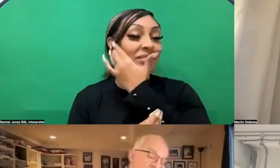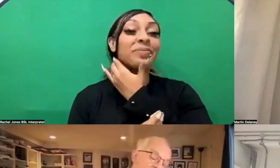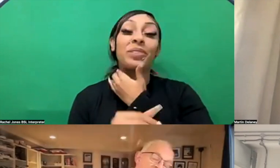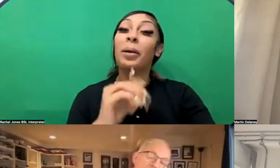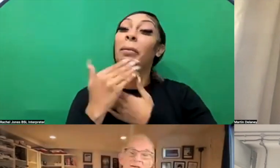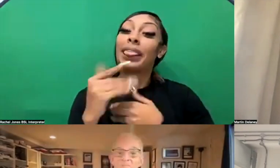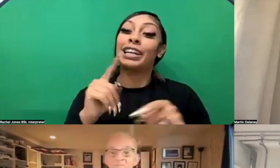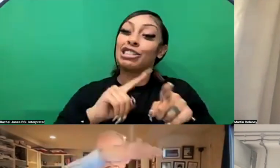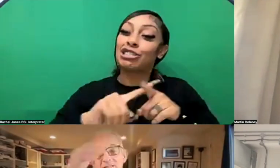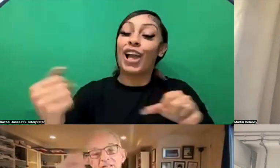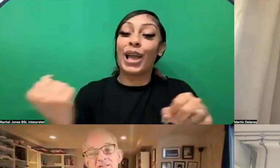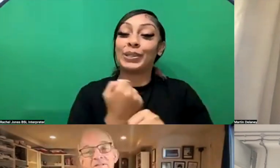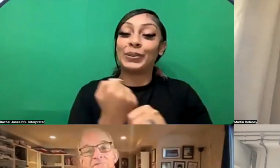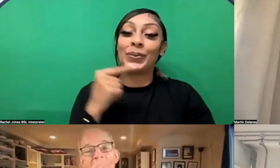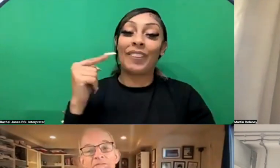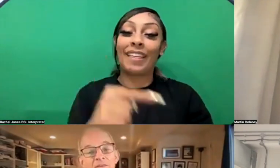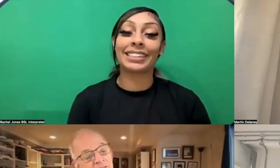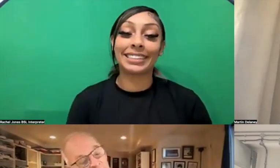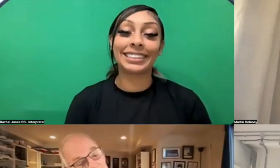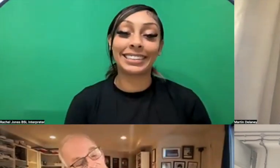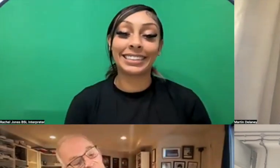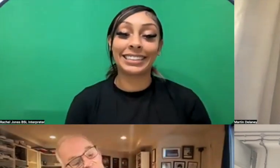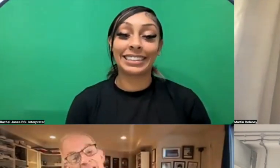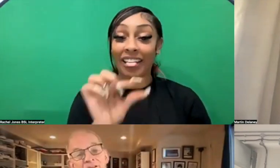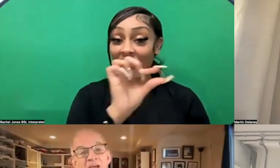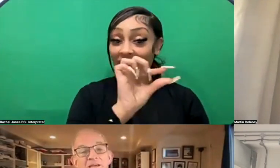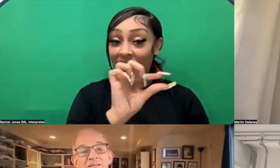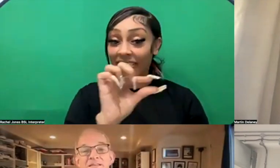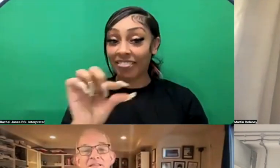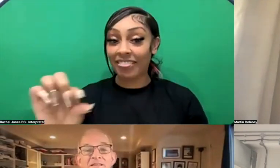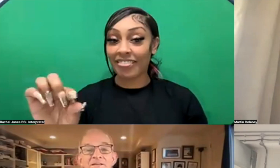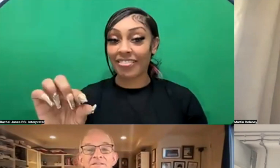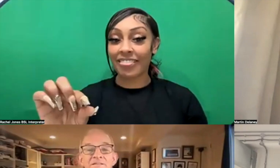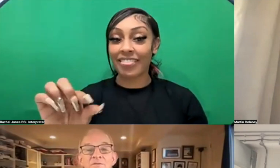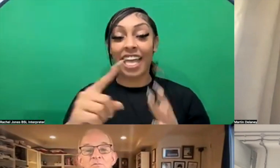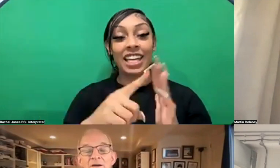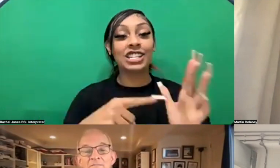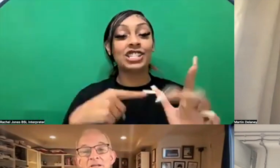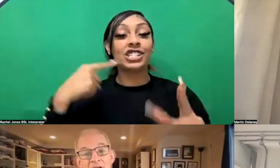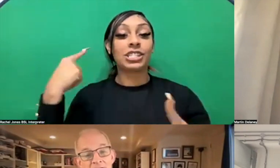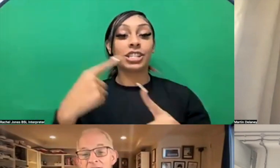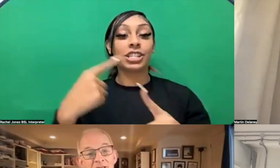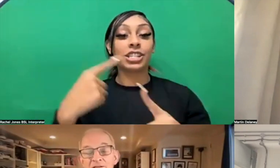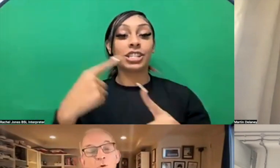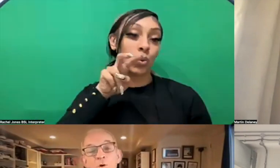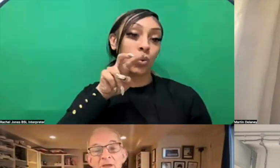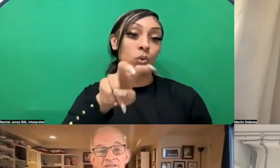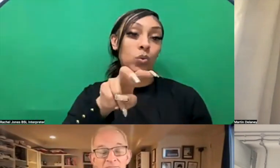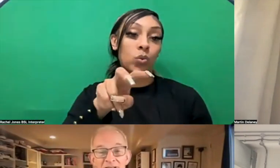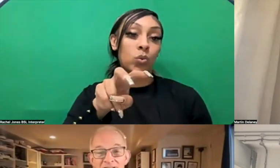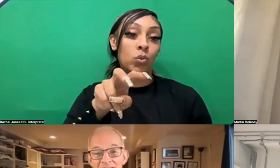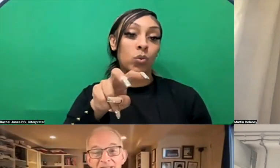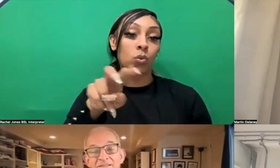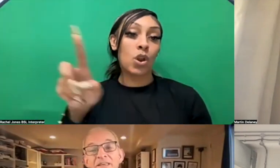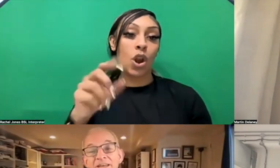is the LinnStrument is very thin, but the MIDI jacks in there's 2 round MIDI jacks. No one makes a